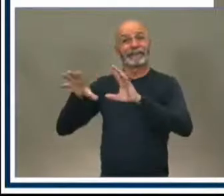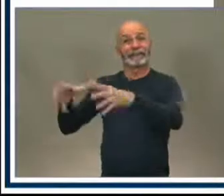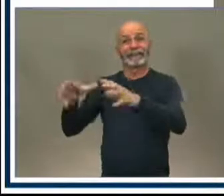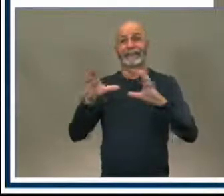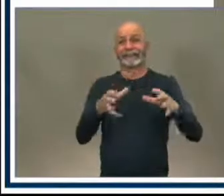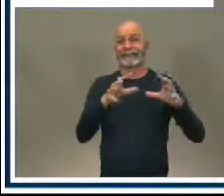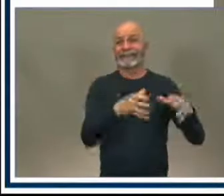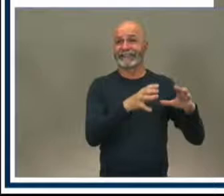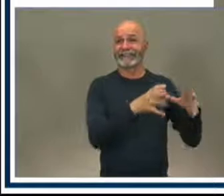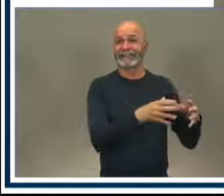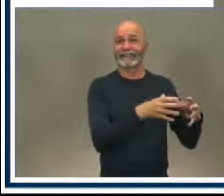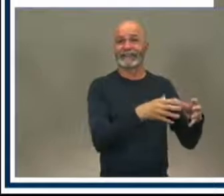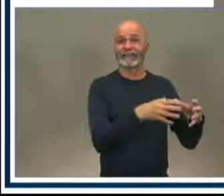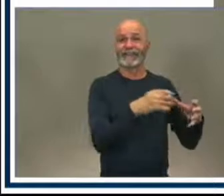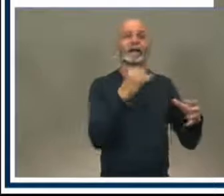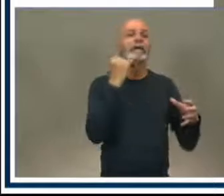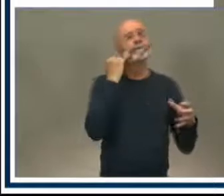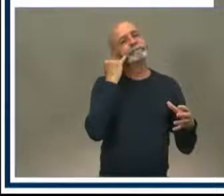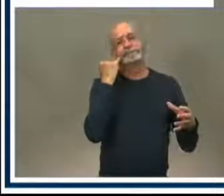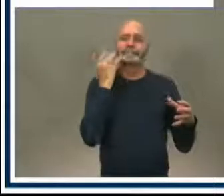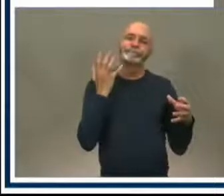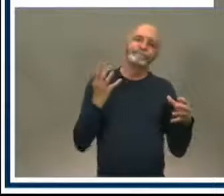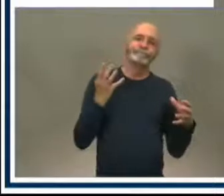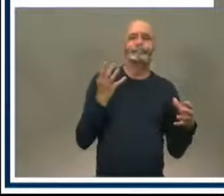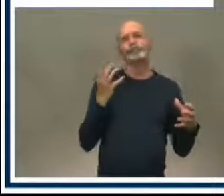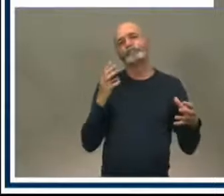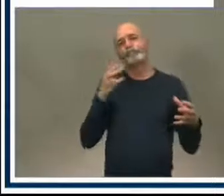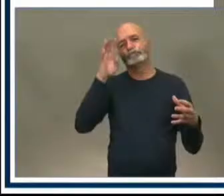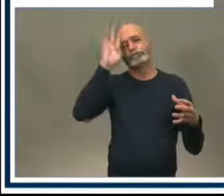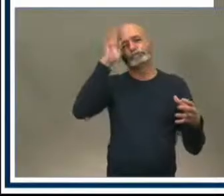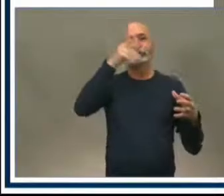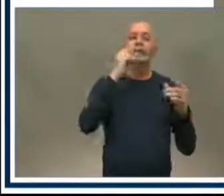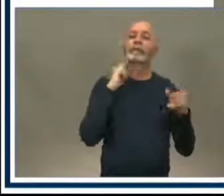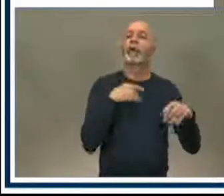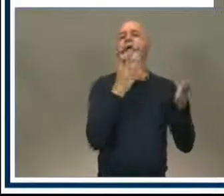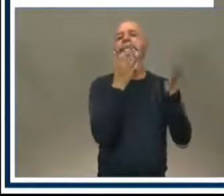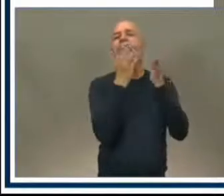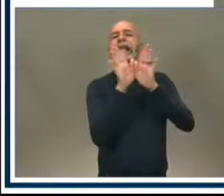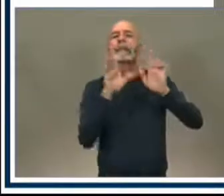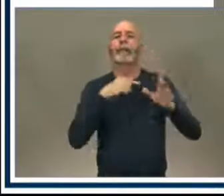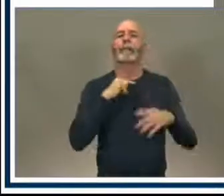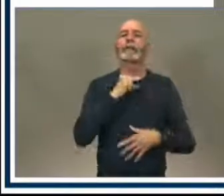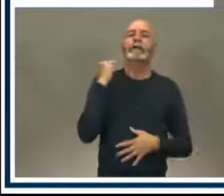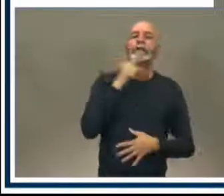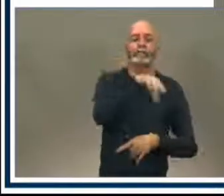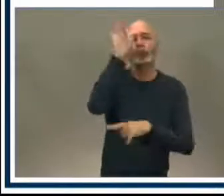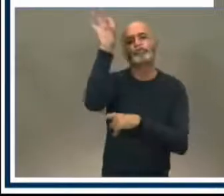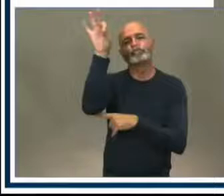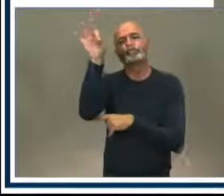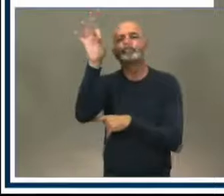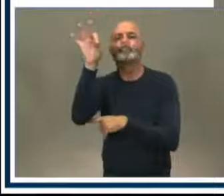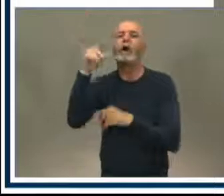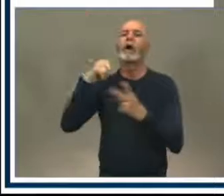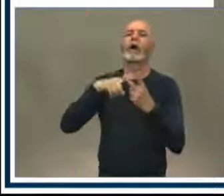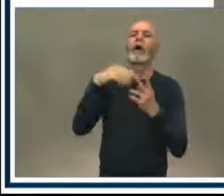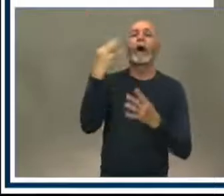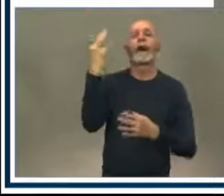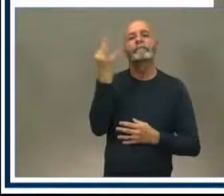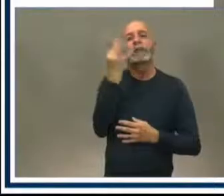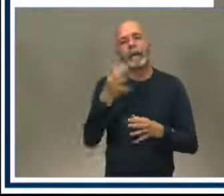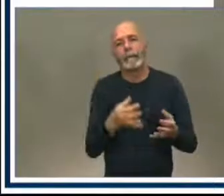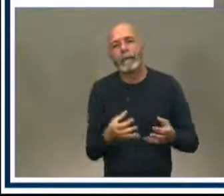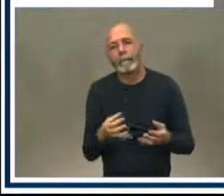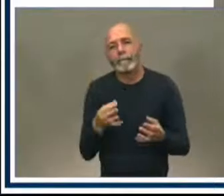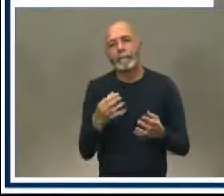a regular service, so that's Sunday church service, Saturday at the synagogue, Friday at the mosque, anything other than